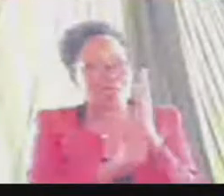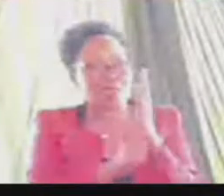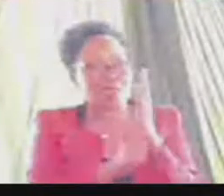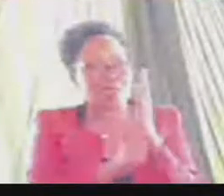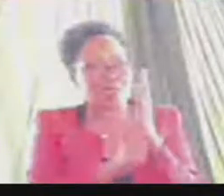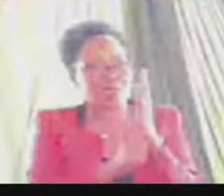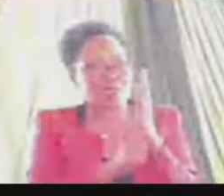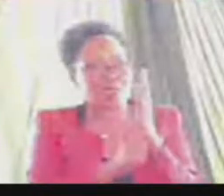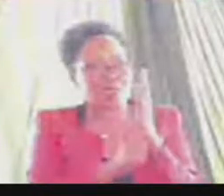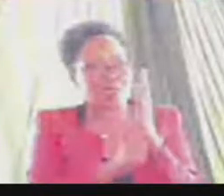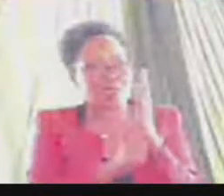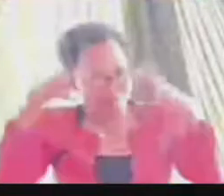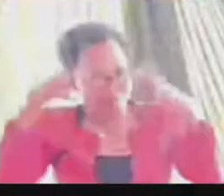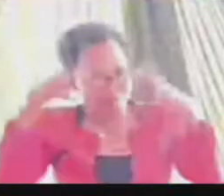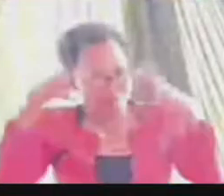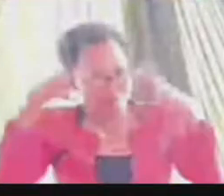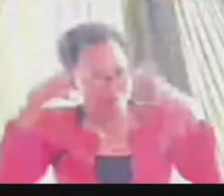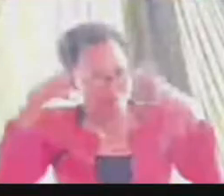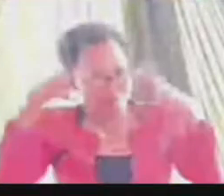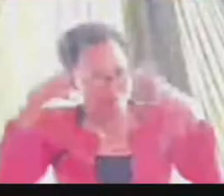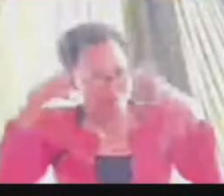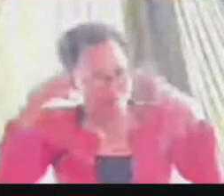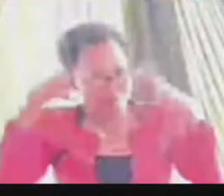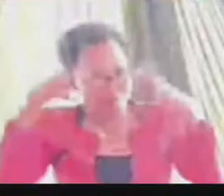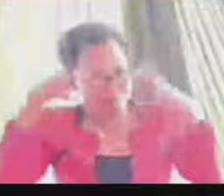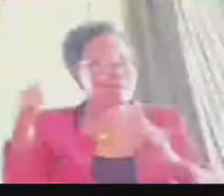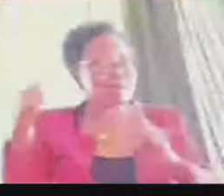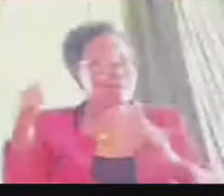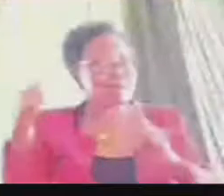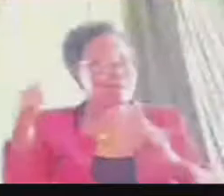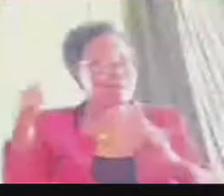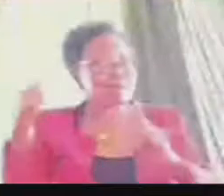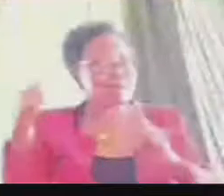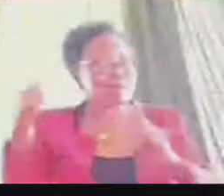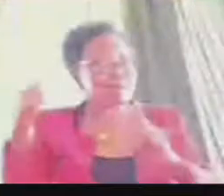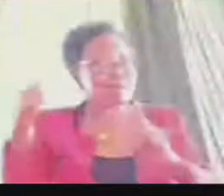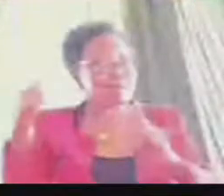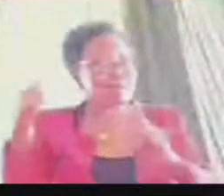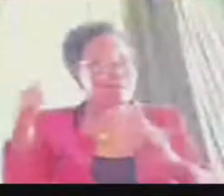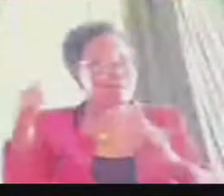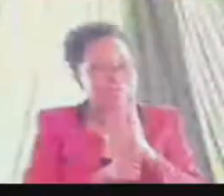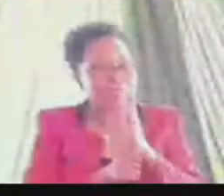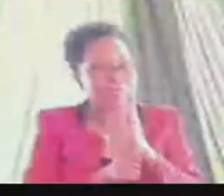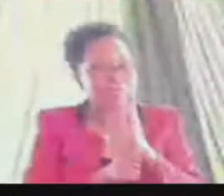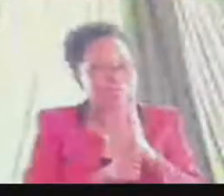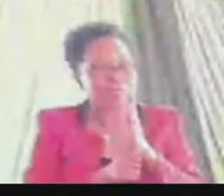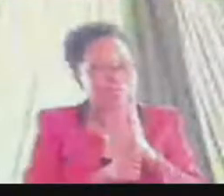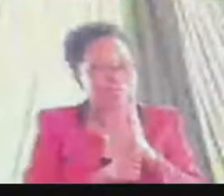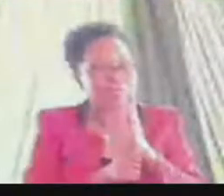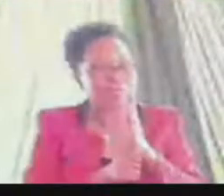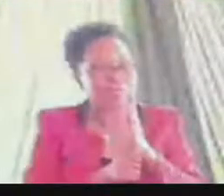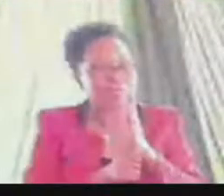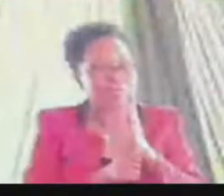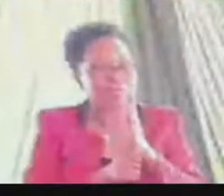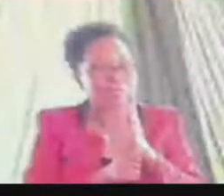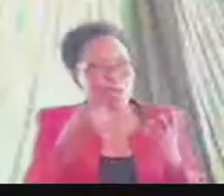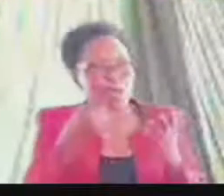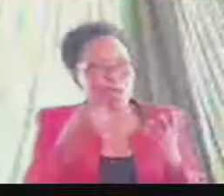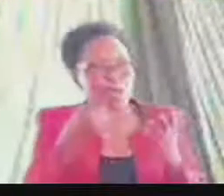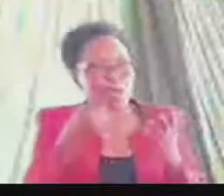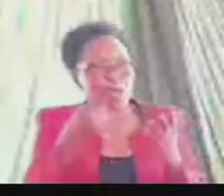buffalo, that act provides for a system where you start from a committee at the district